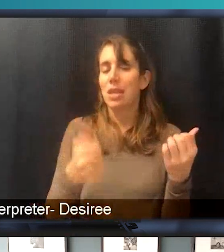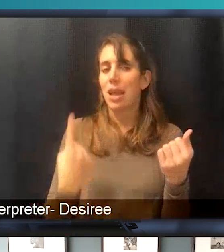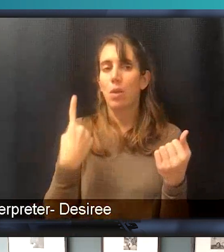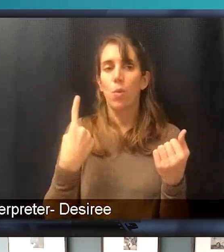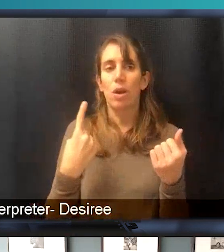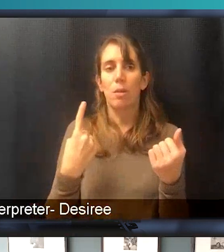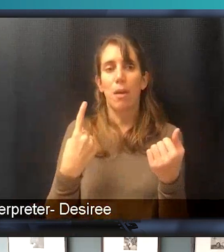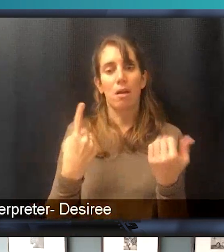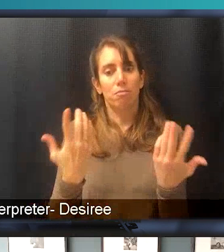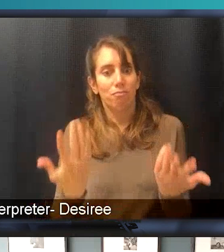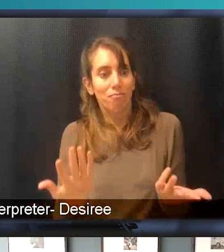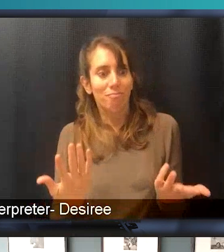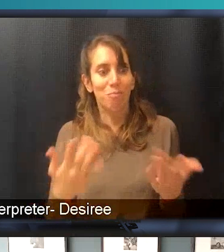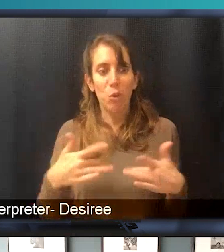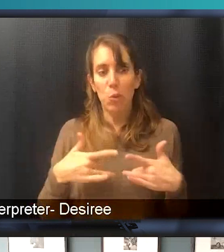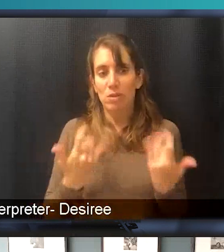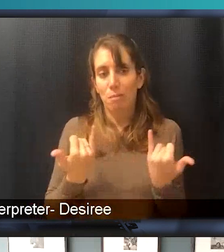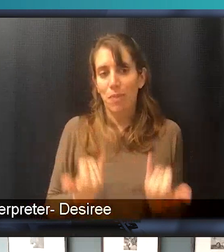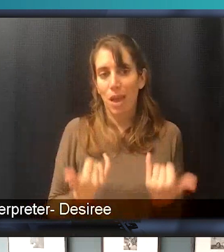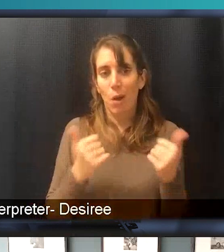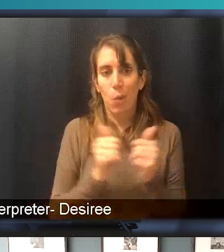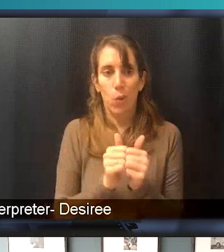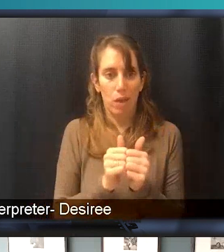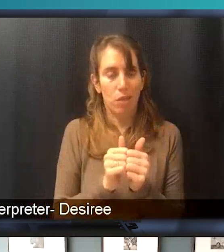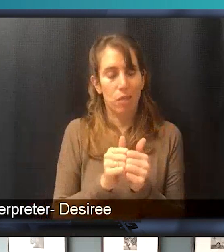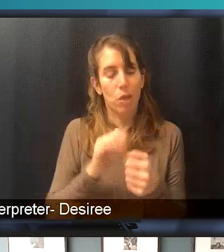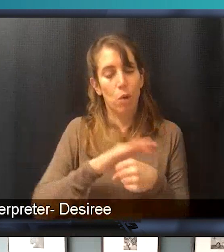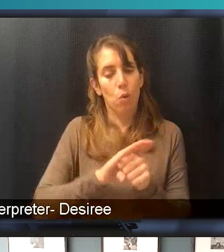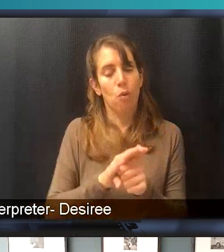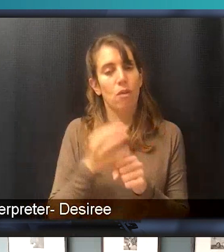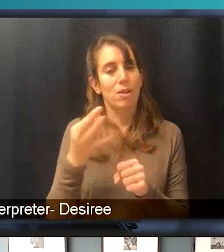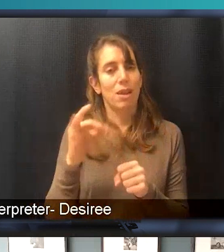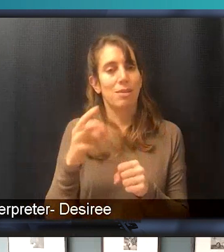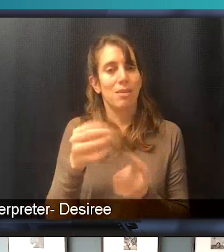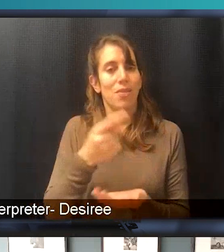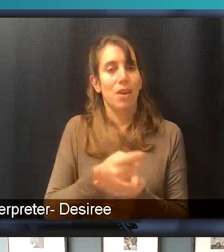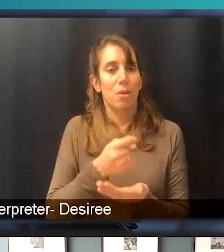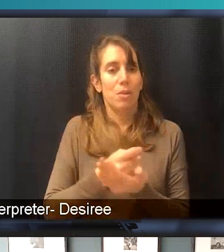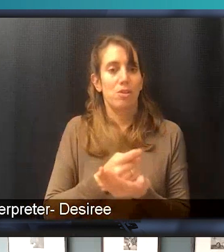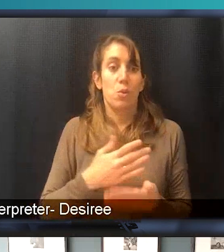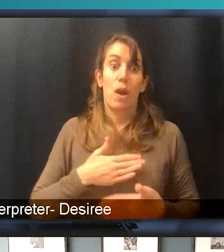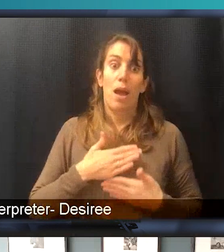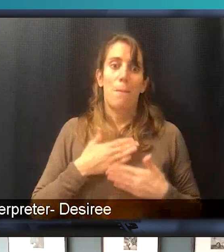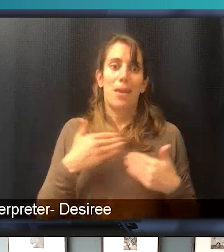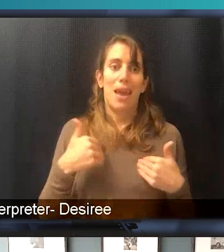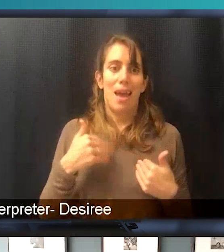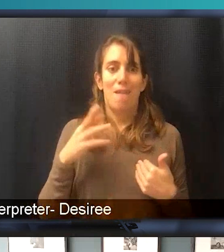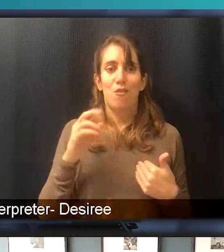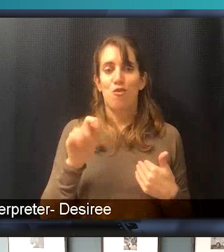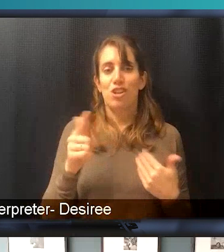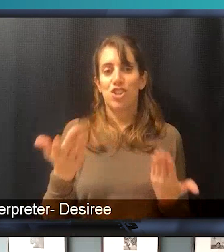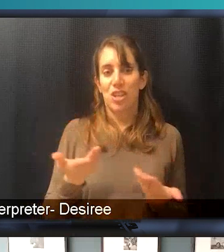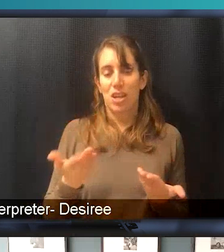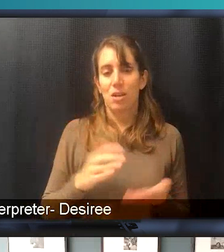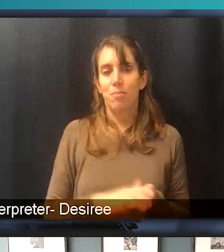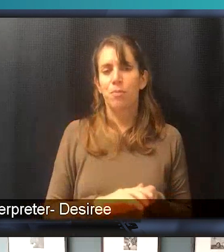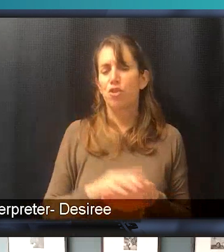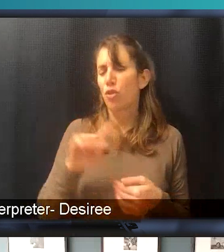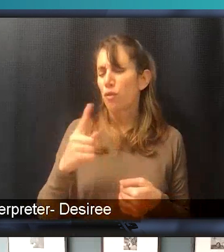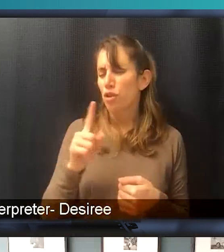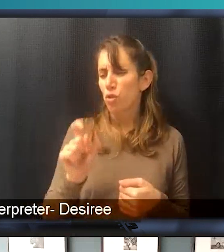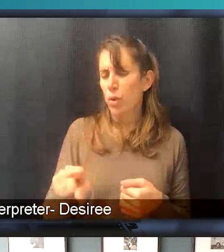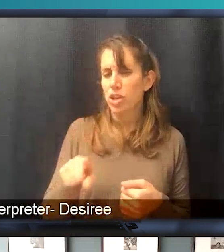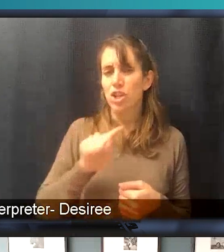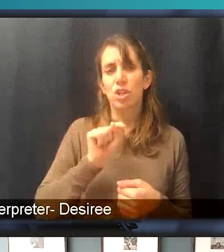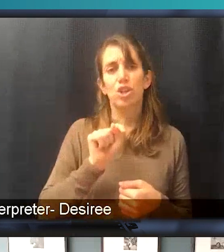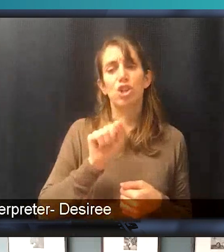and we're delighted to have Rachel with us today. So I guess the first question we're going to ask Rachel is, Trevor just said